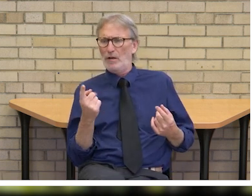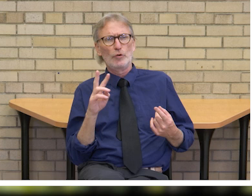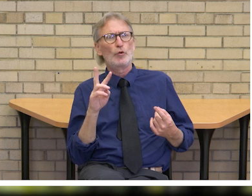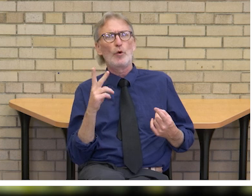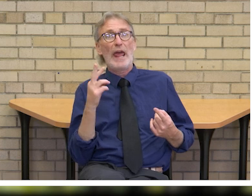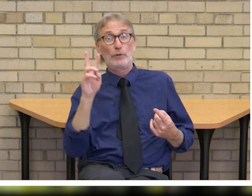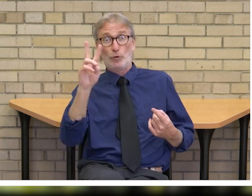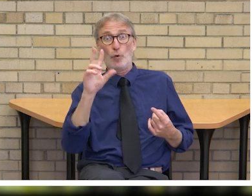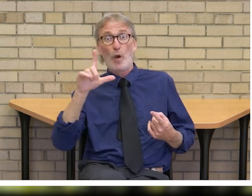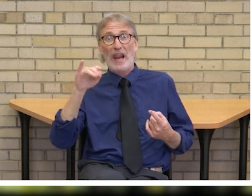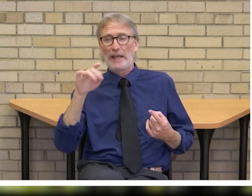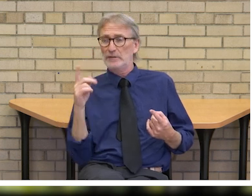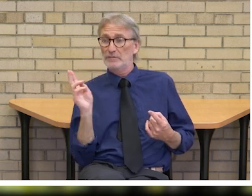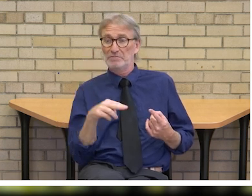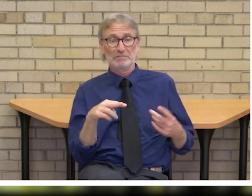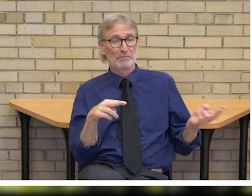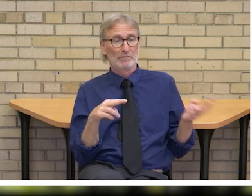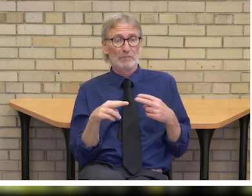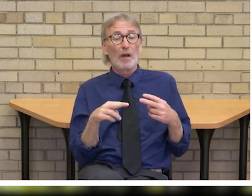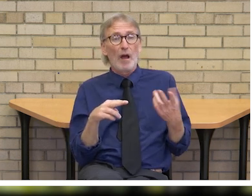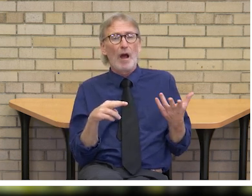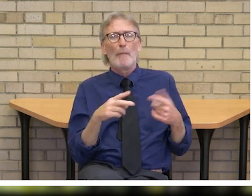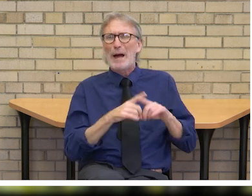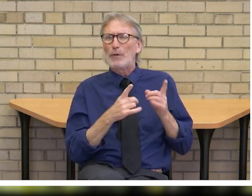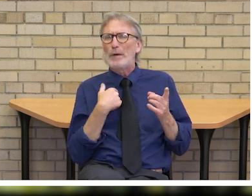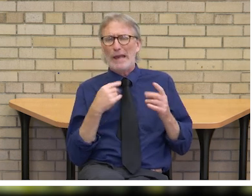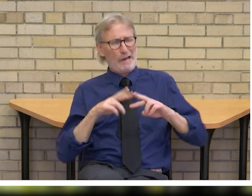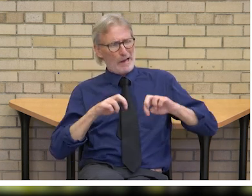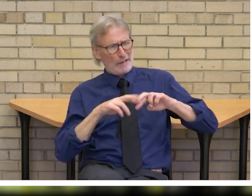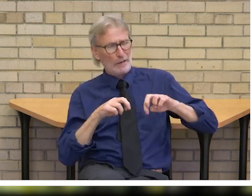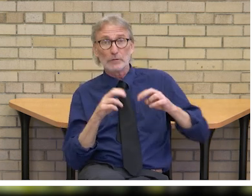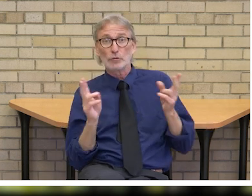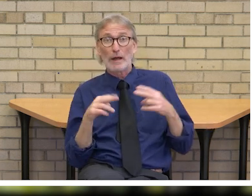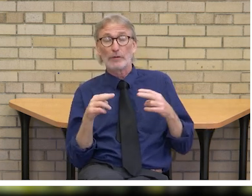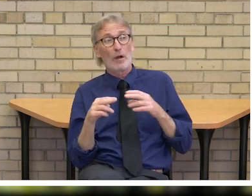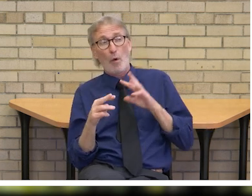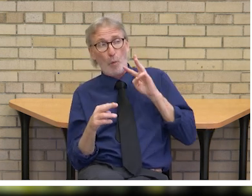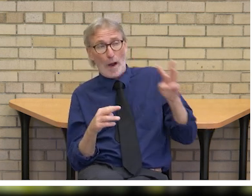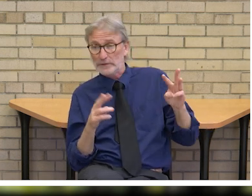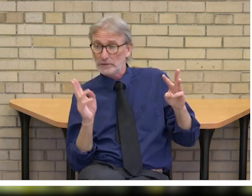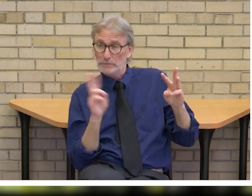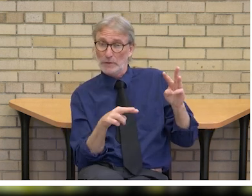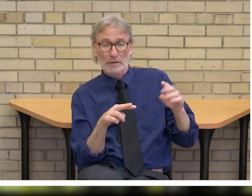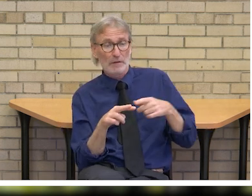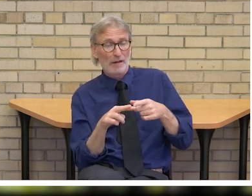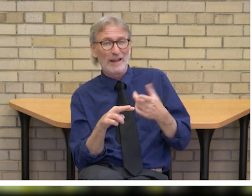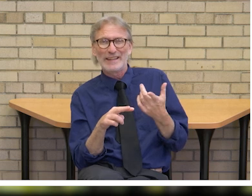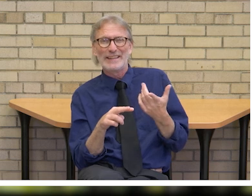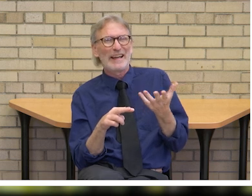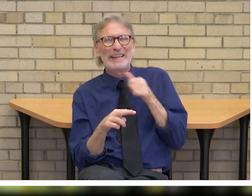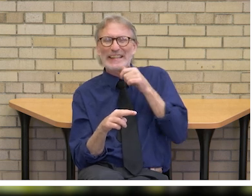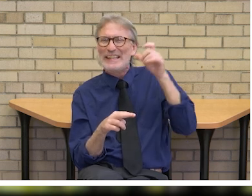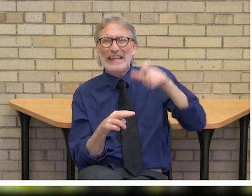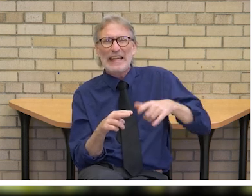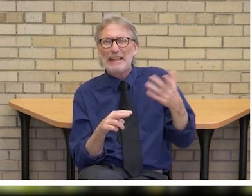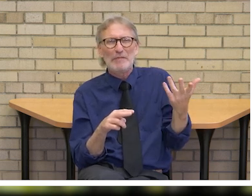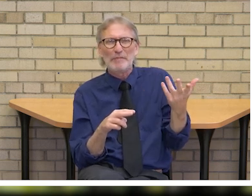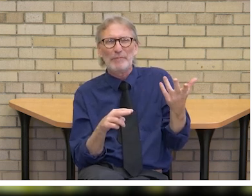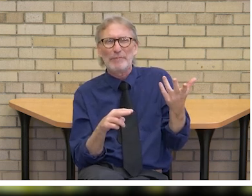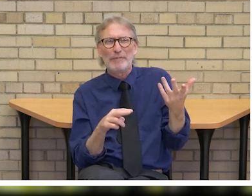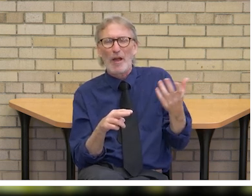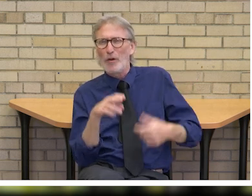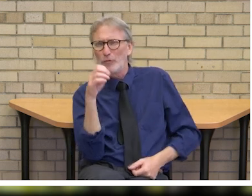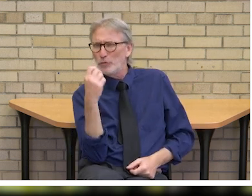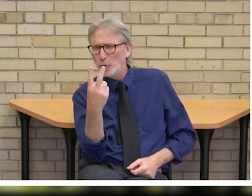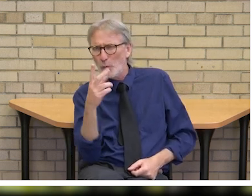westbound. Based on traffic analysis, the westbound traffic volumes did not warrant 2